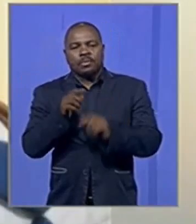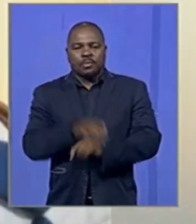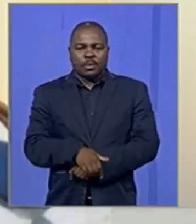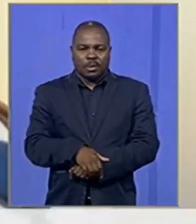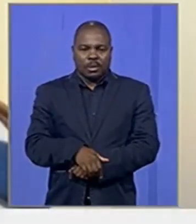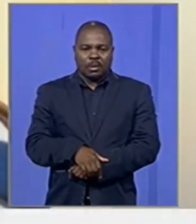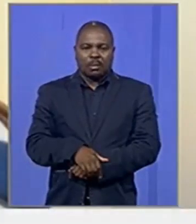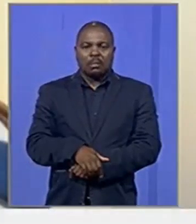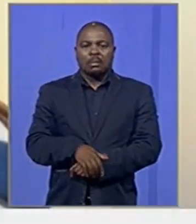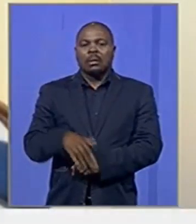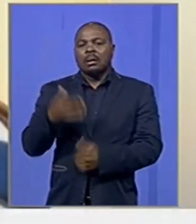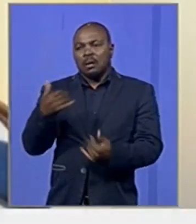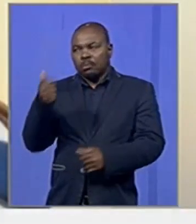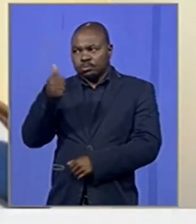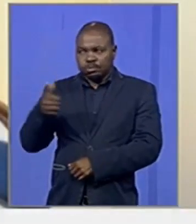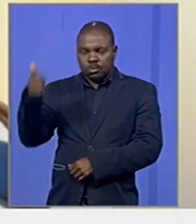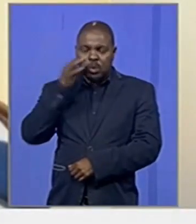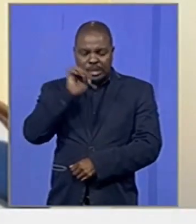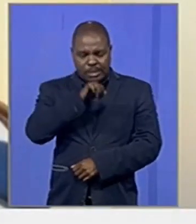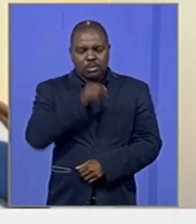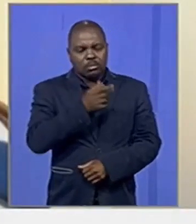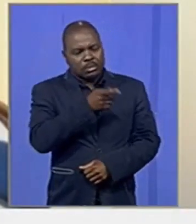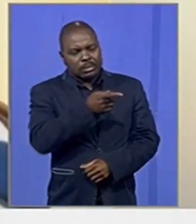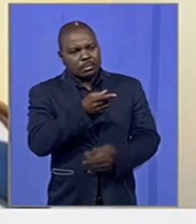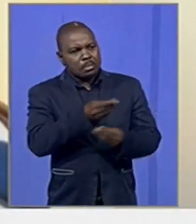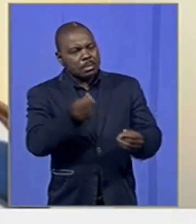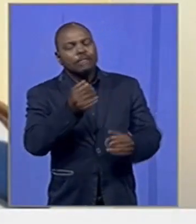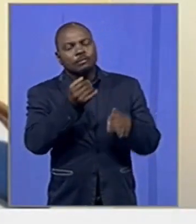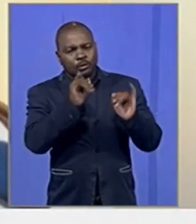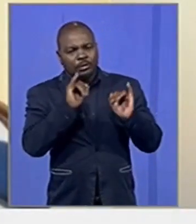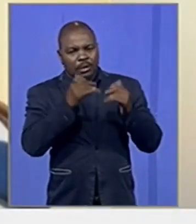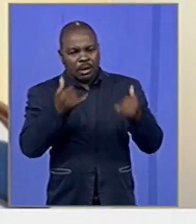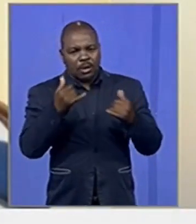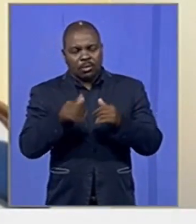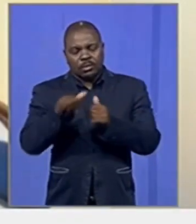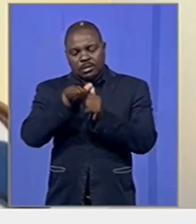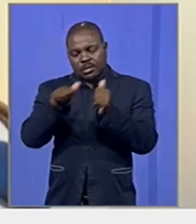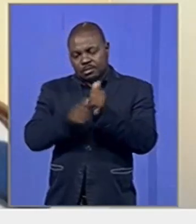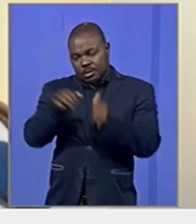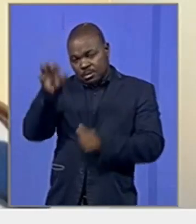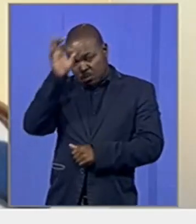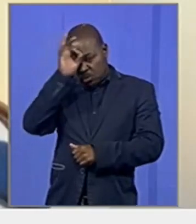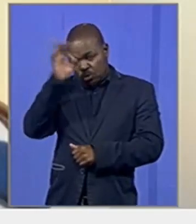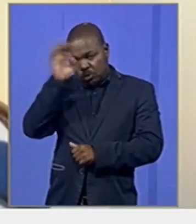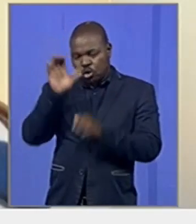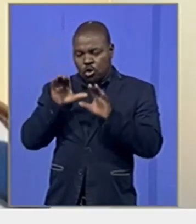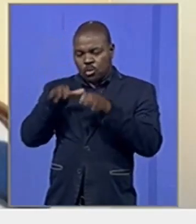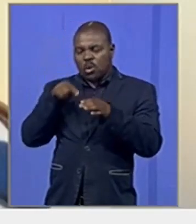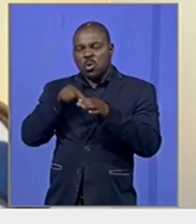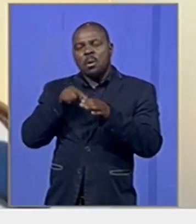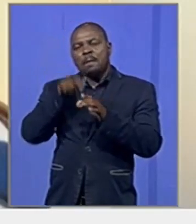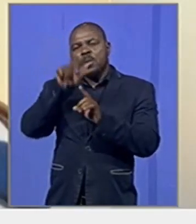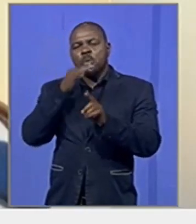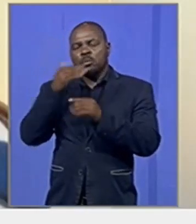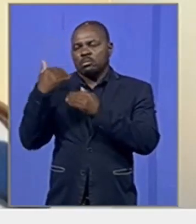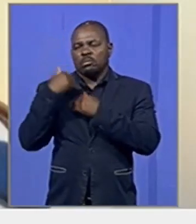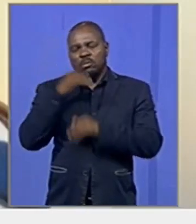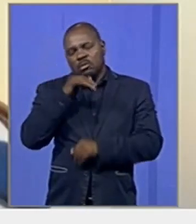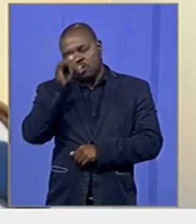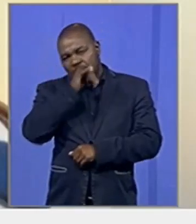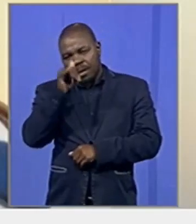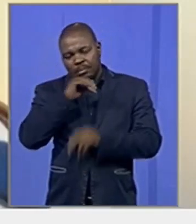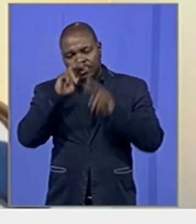the allegations in a very serious light and has since tasked the Deputy Provincial Commissioner responsible for crime detection, Major